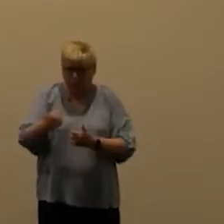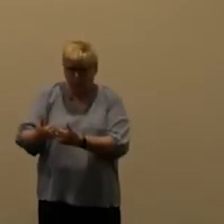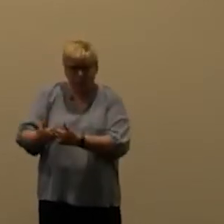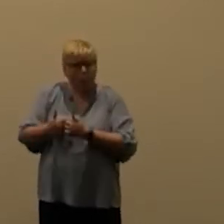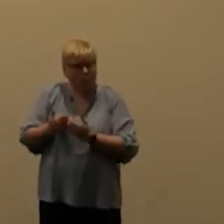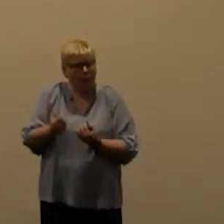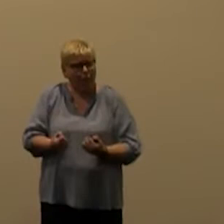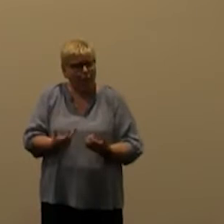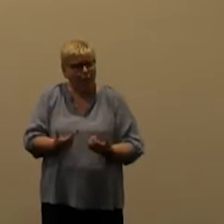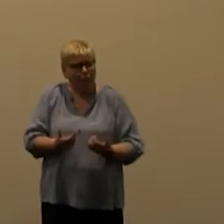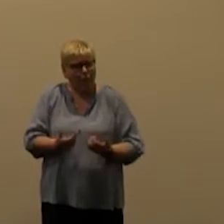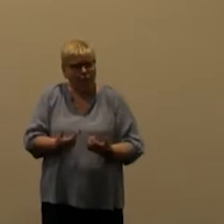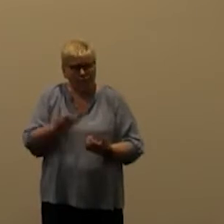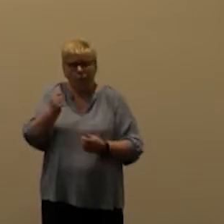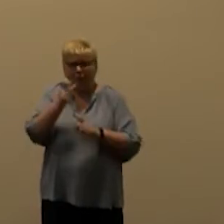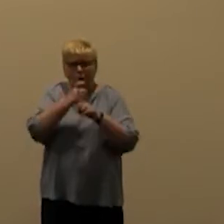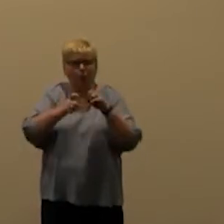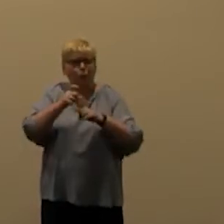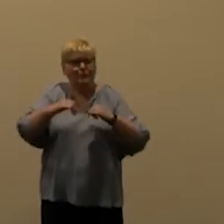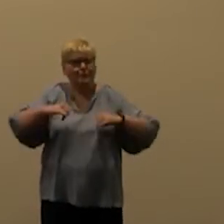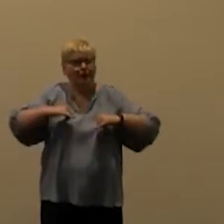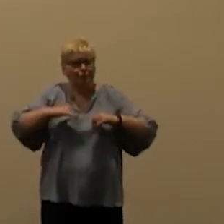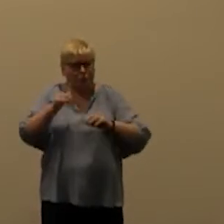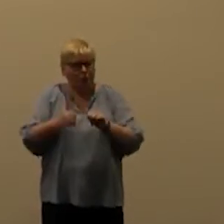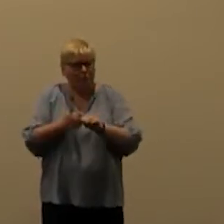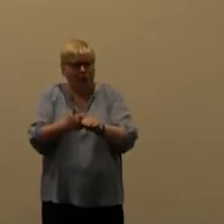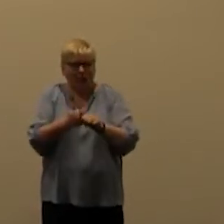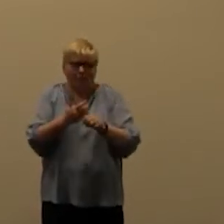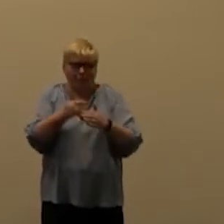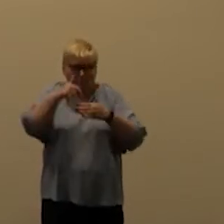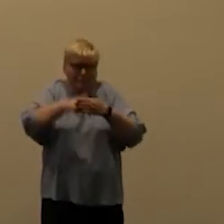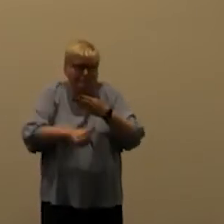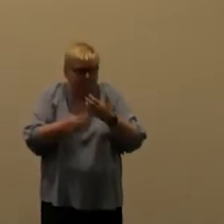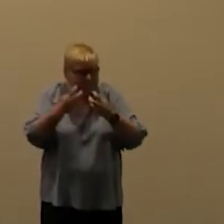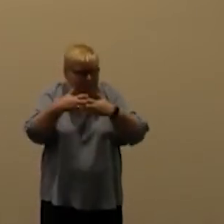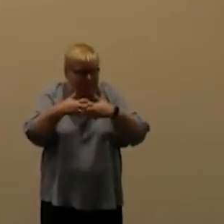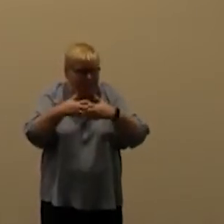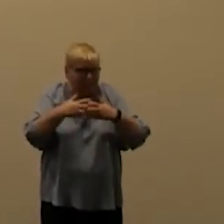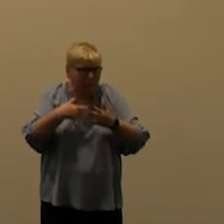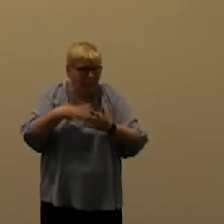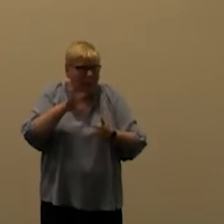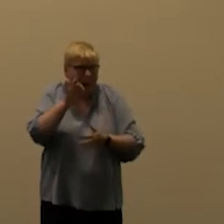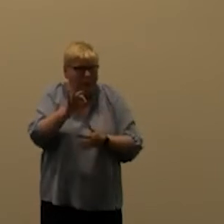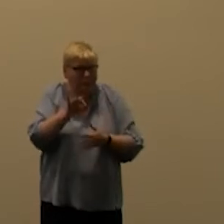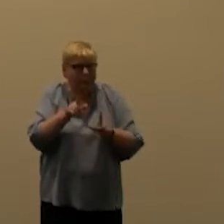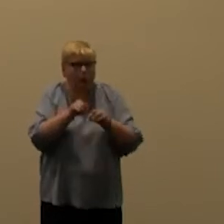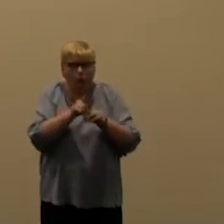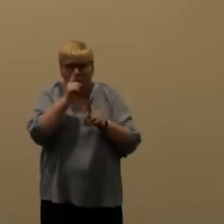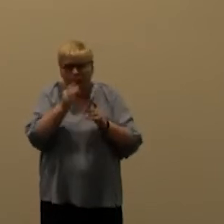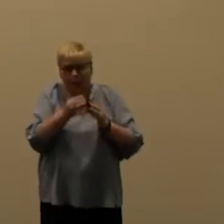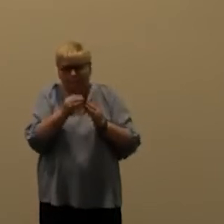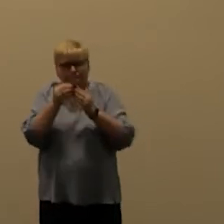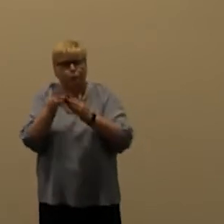Of course, they have their community managers for backup if they have any more technical questions, and we can obviously then guide them to those